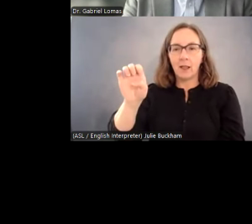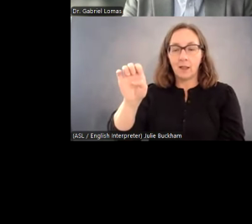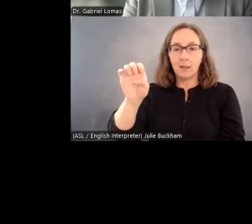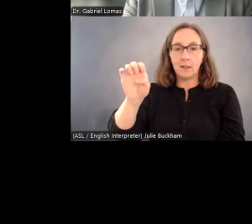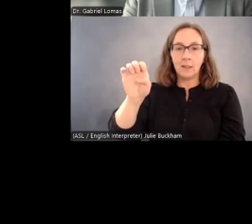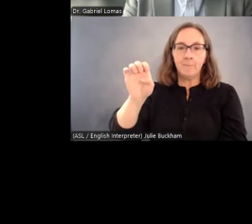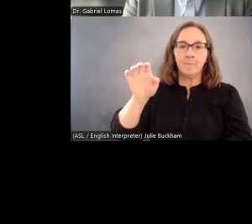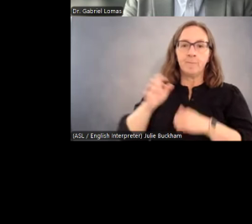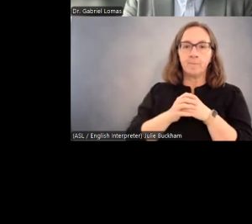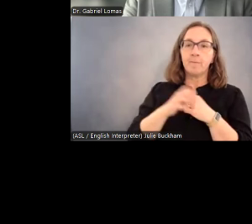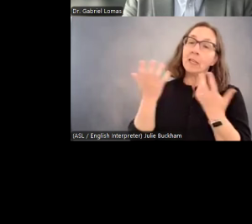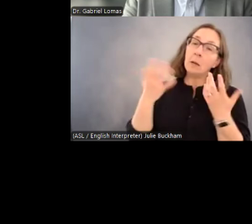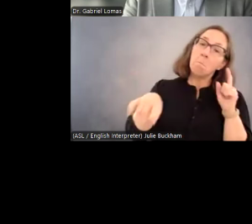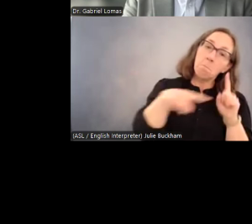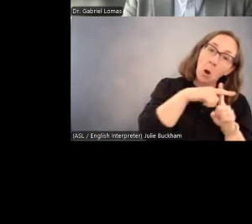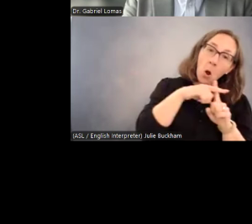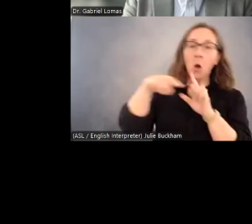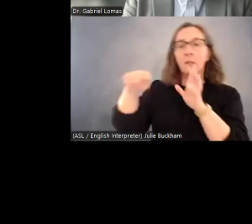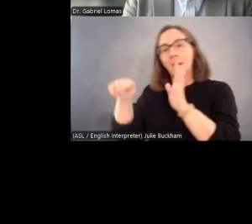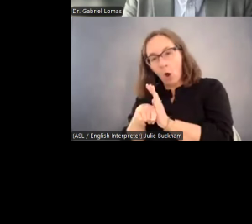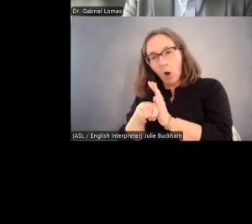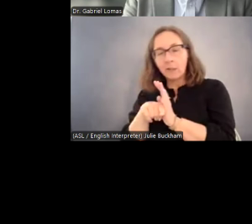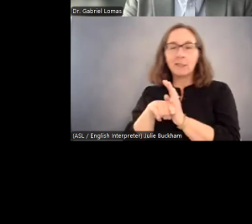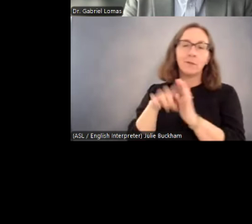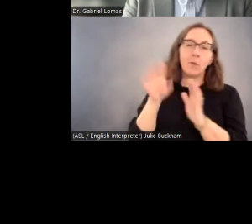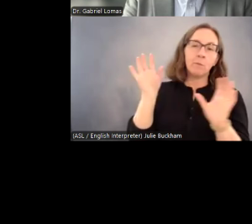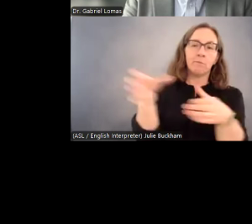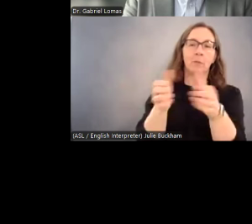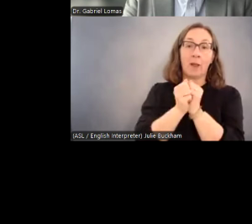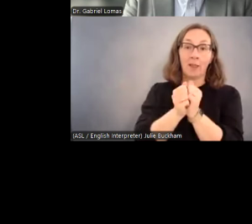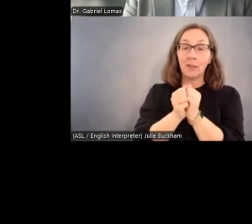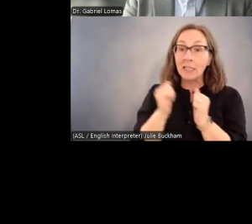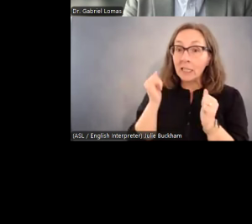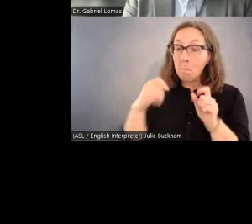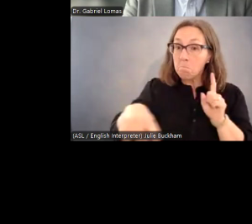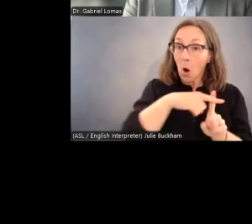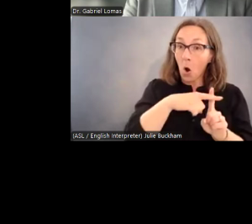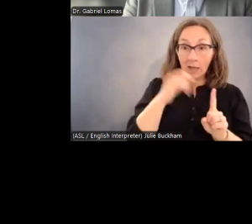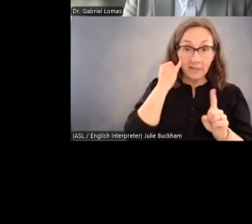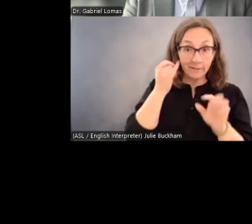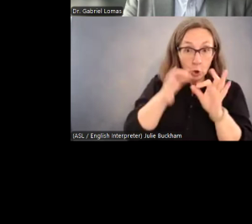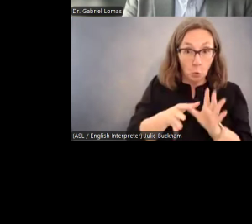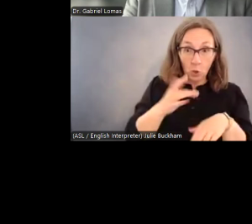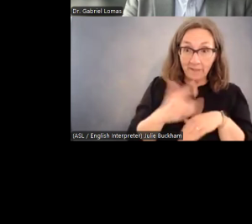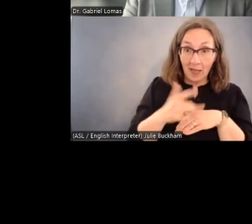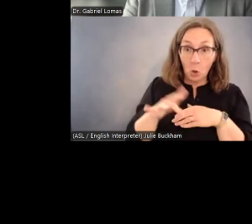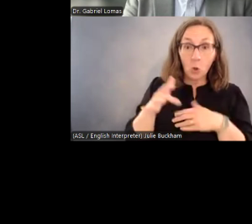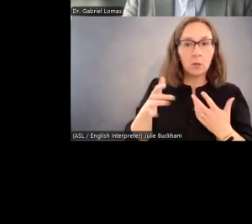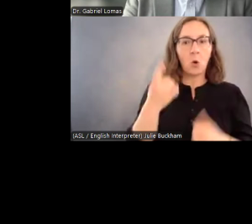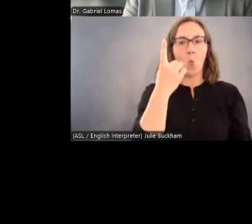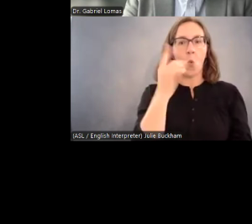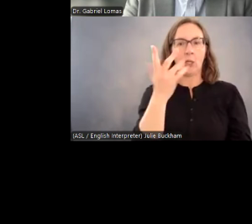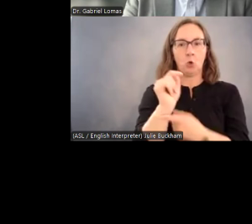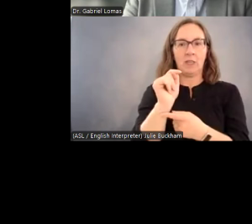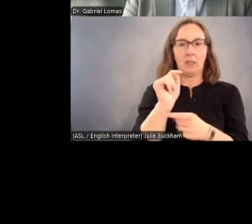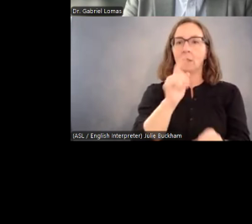housing inmates together. A positive might be that if you do have sign language interpreters available, they would be in one unit and